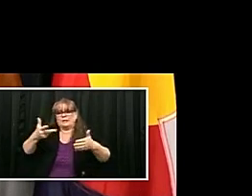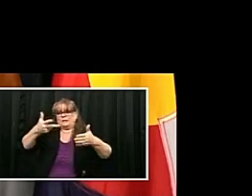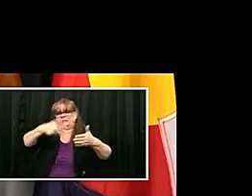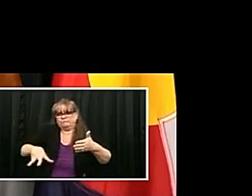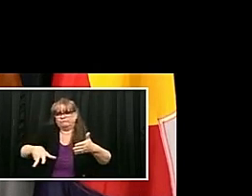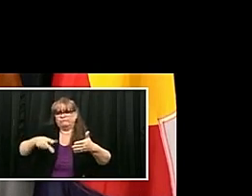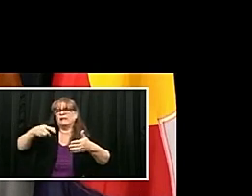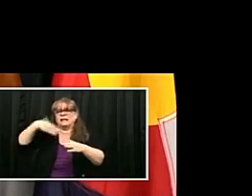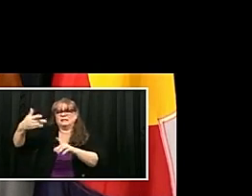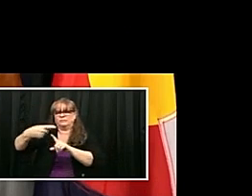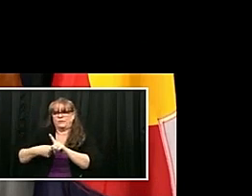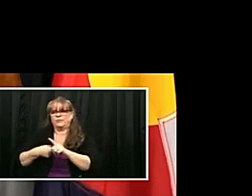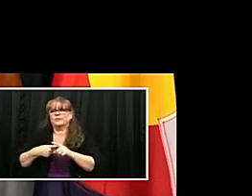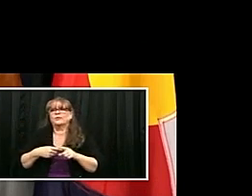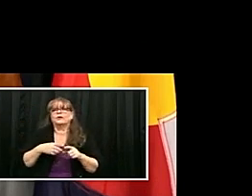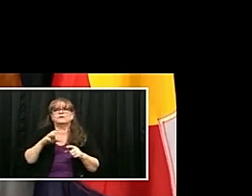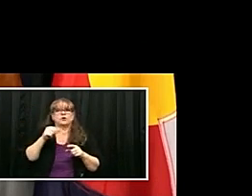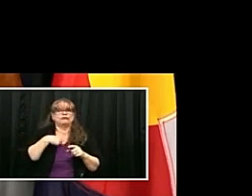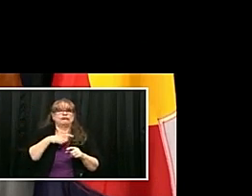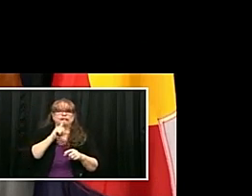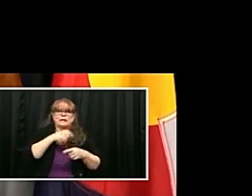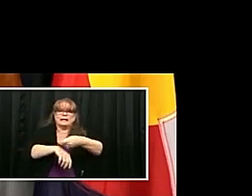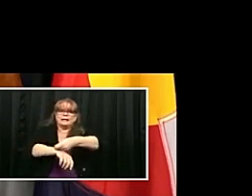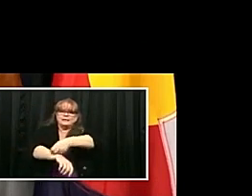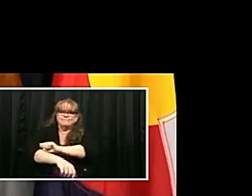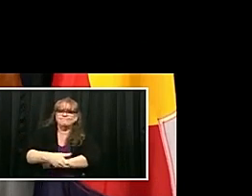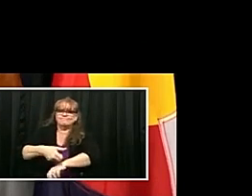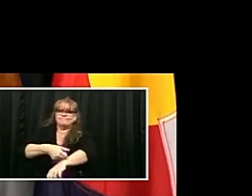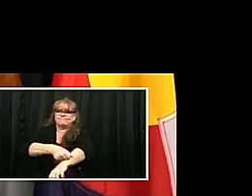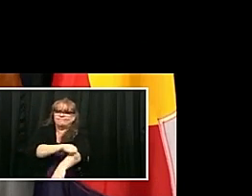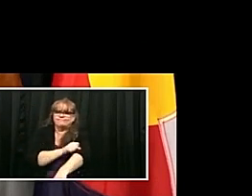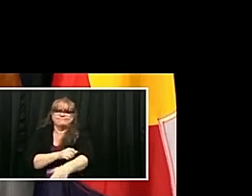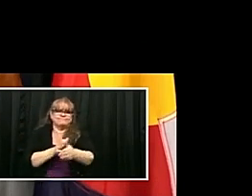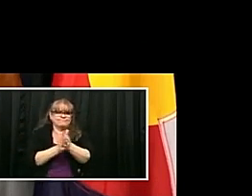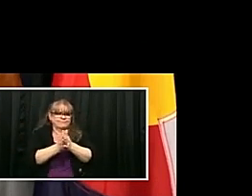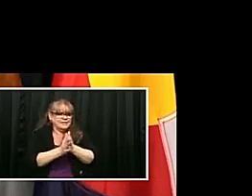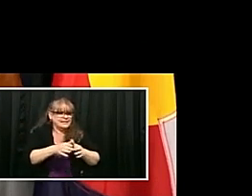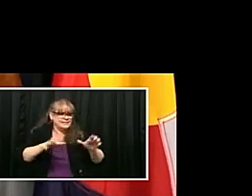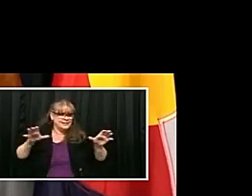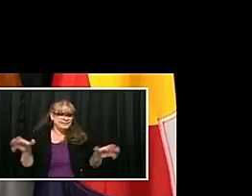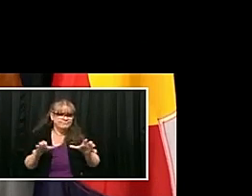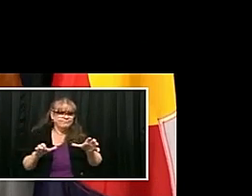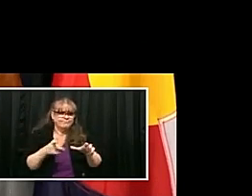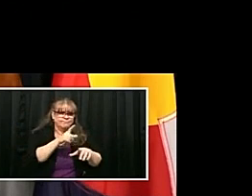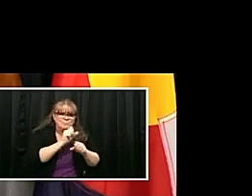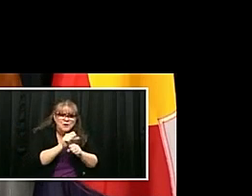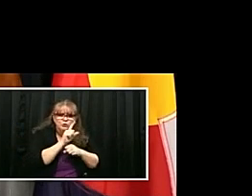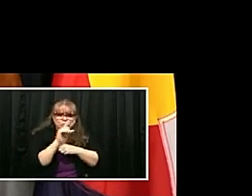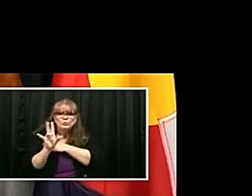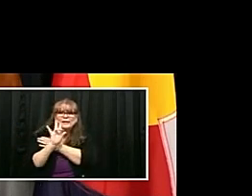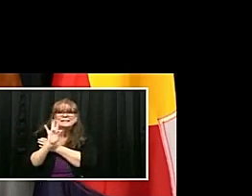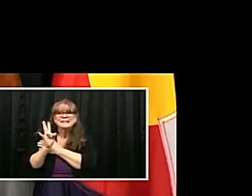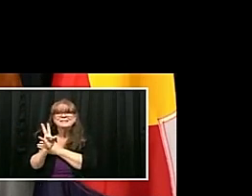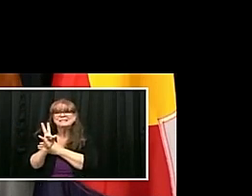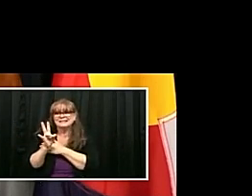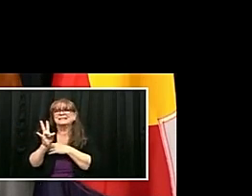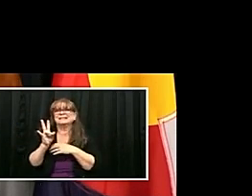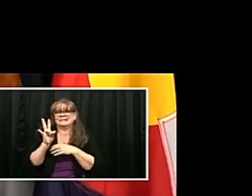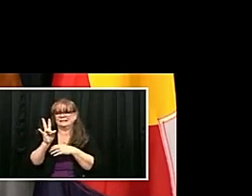of vaccinating at least 70% of Coloradans 70 and up by the end of February. 530,000 Coloradans